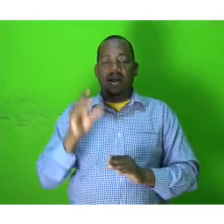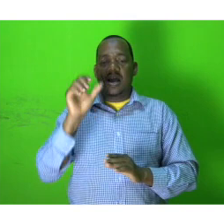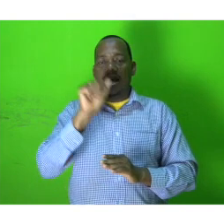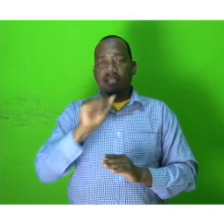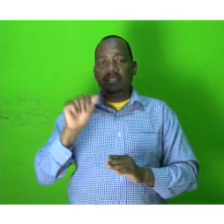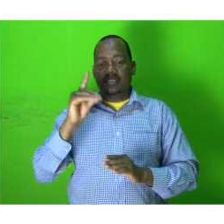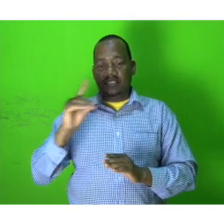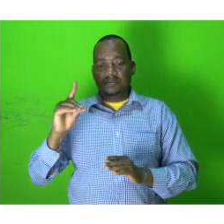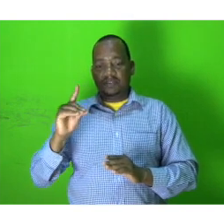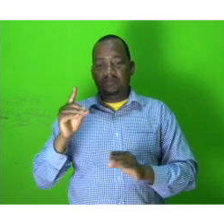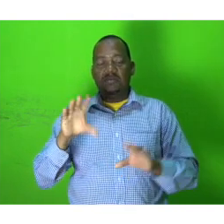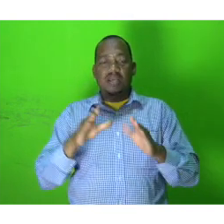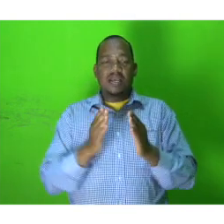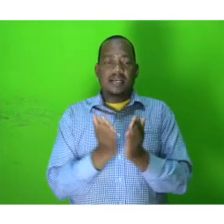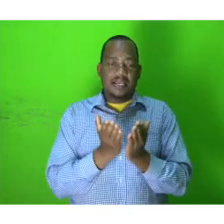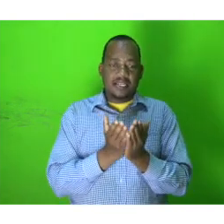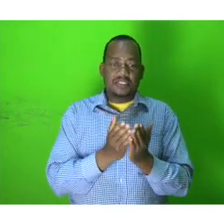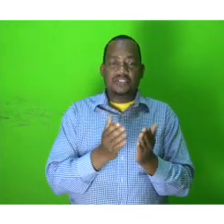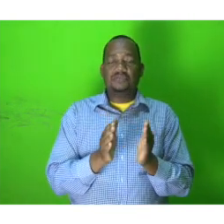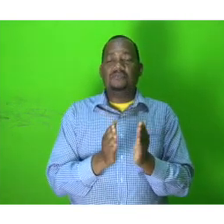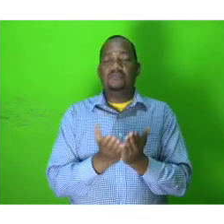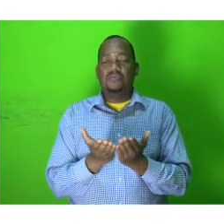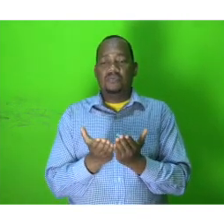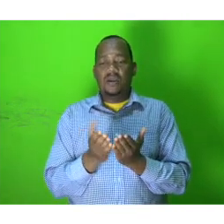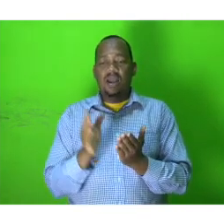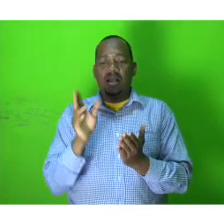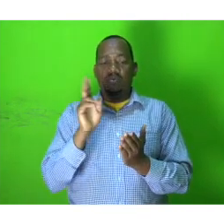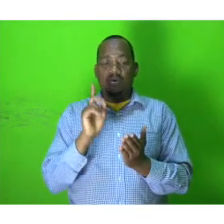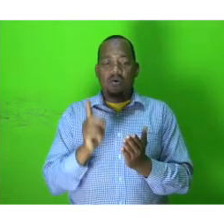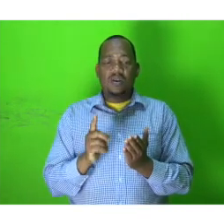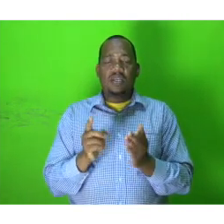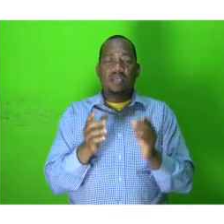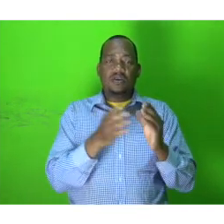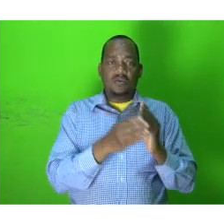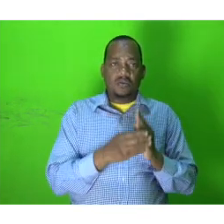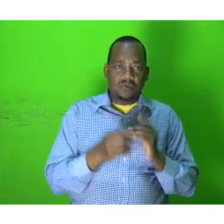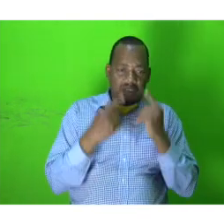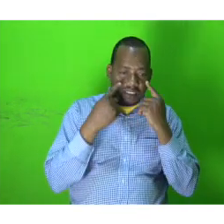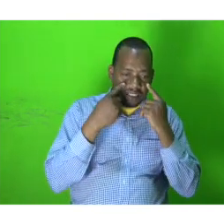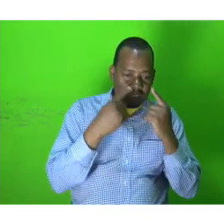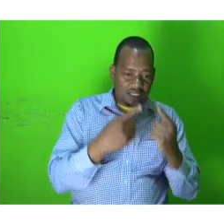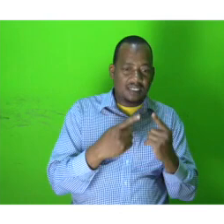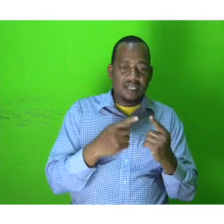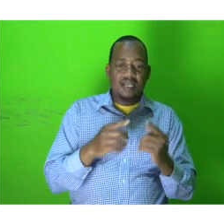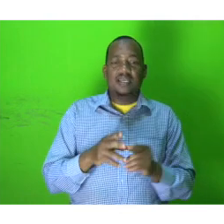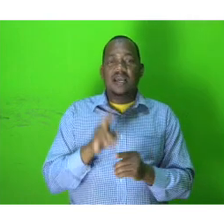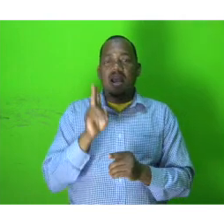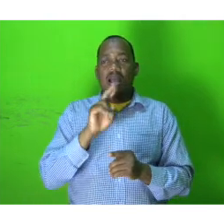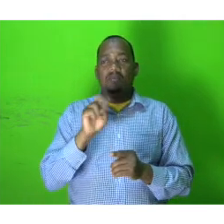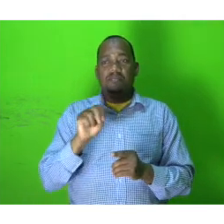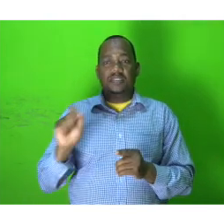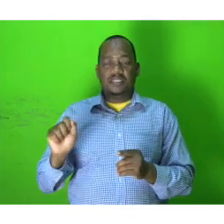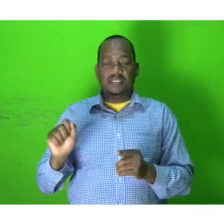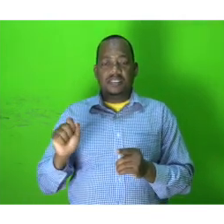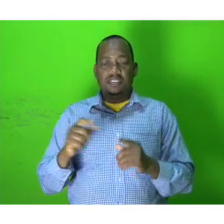book, we only consider unpresented check and uncredited